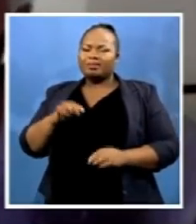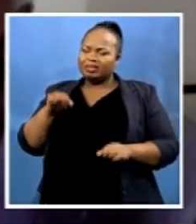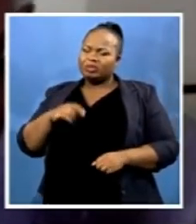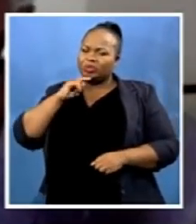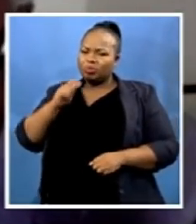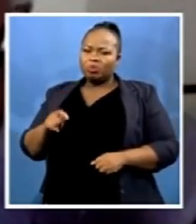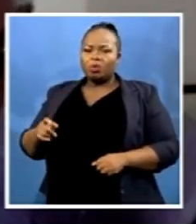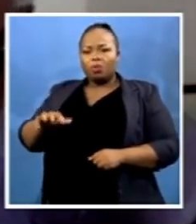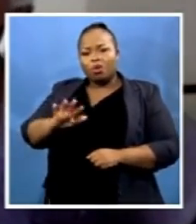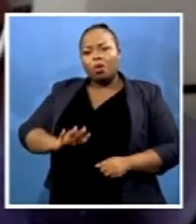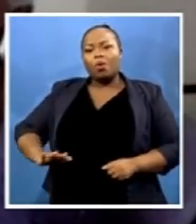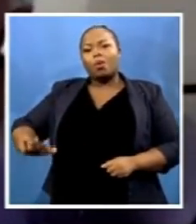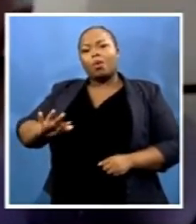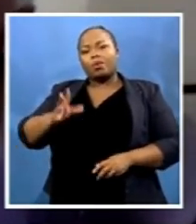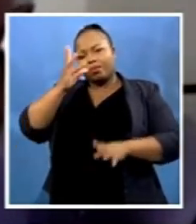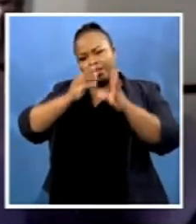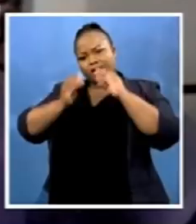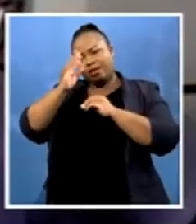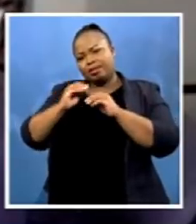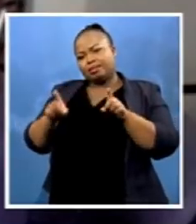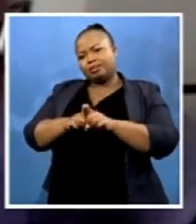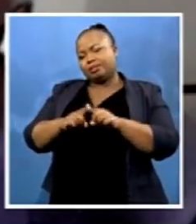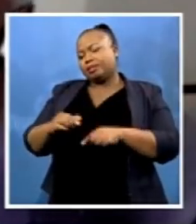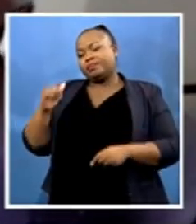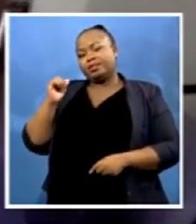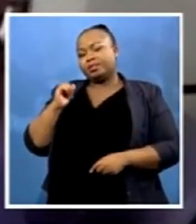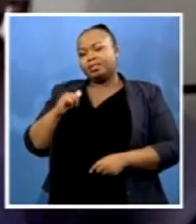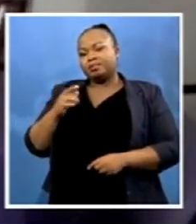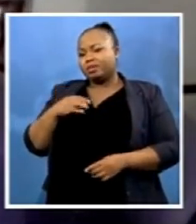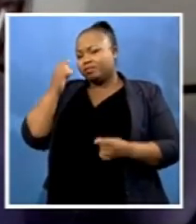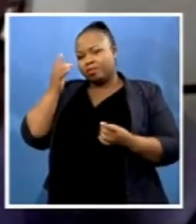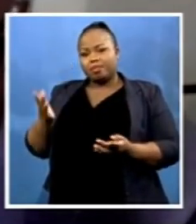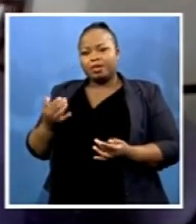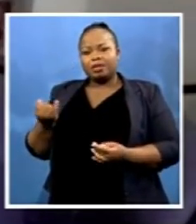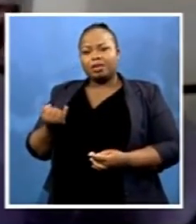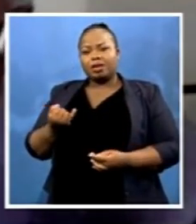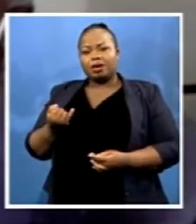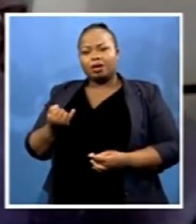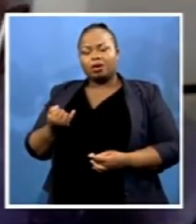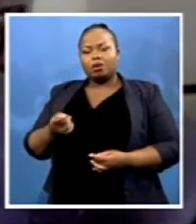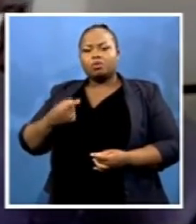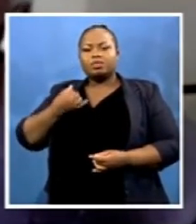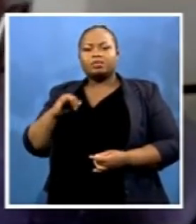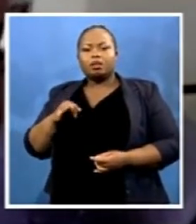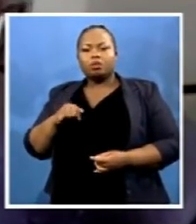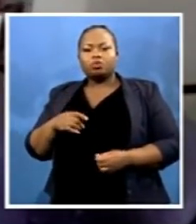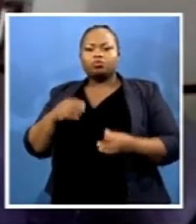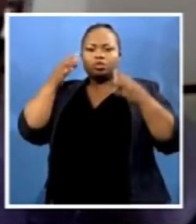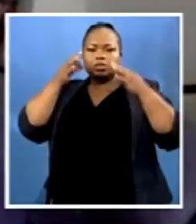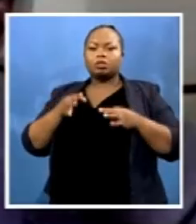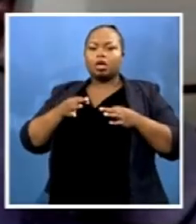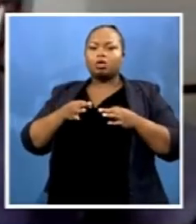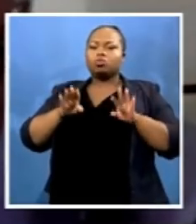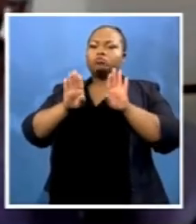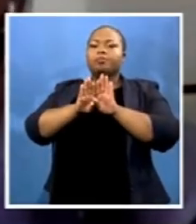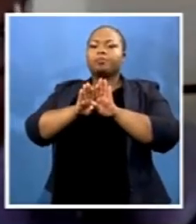yesterday that this whole thing is more like a black box to everybody. You decide to lock down based on one or two things. There is